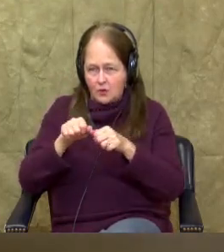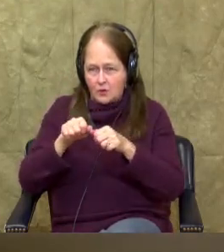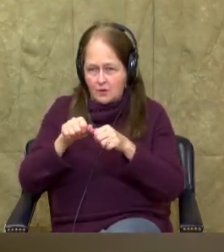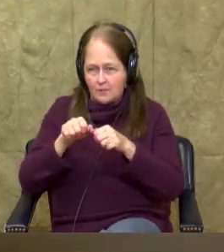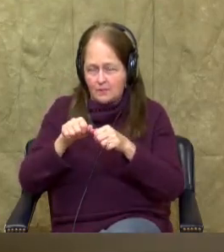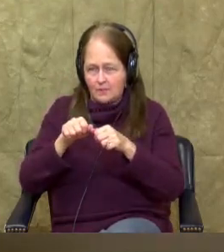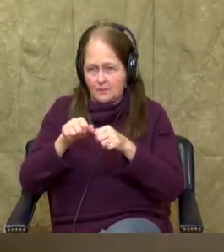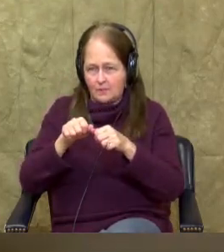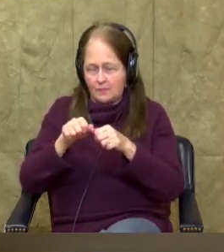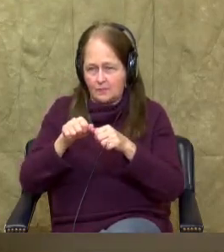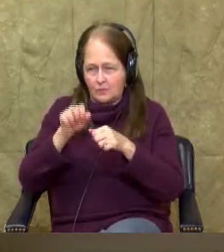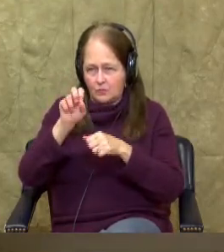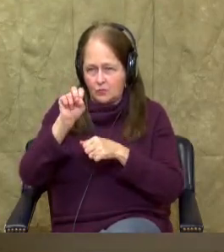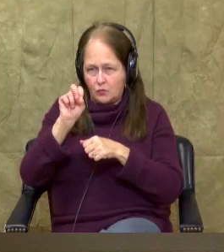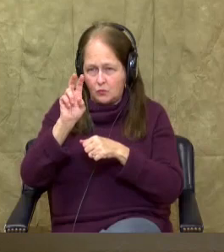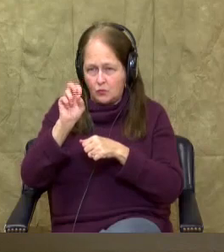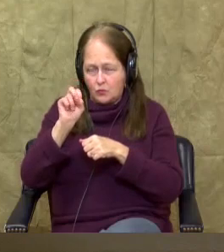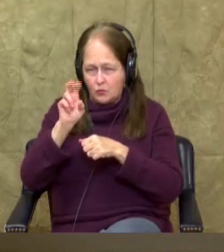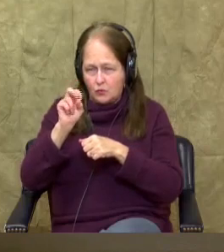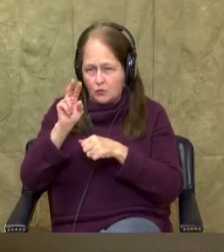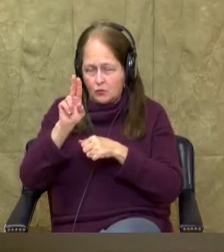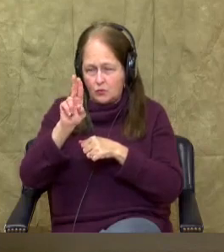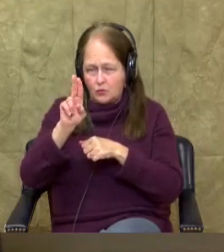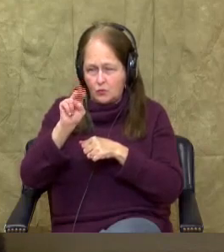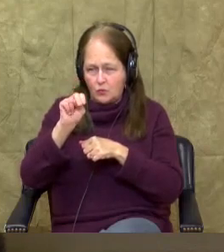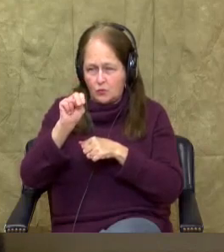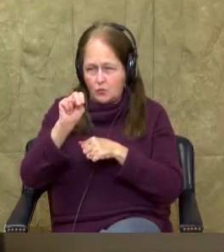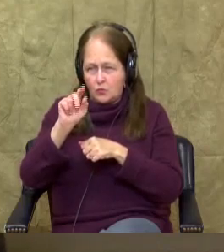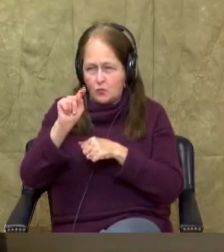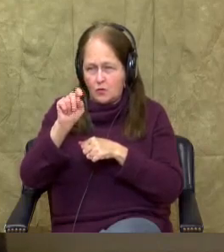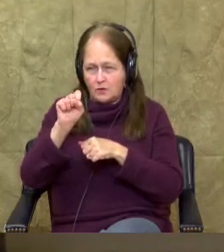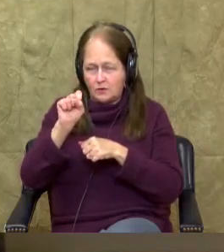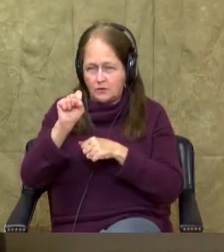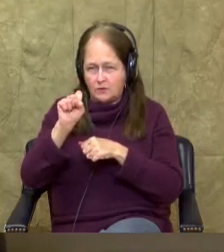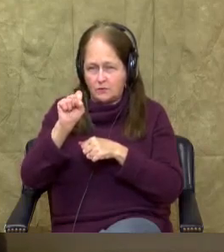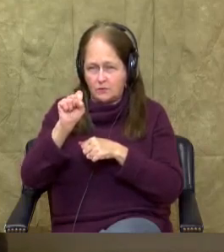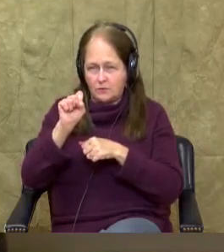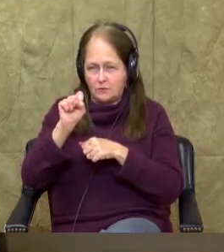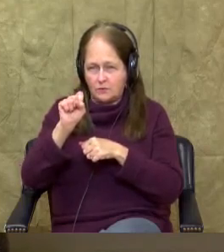is 12 units